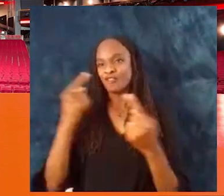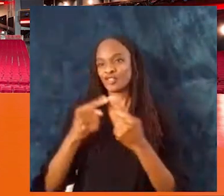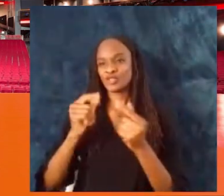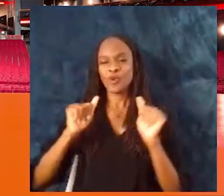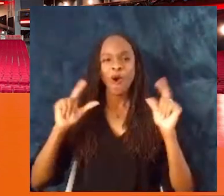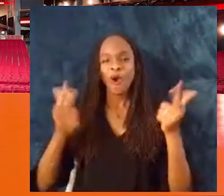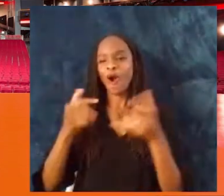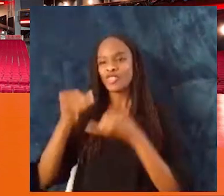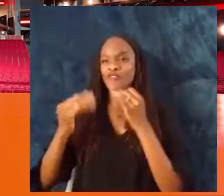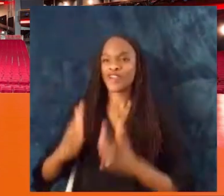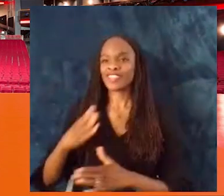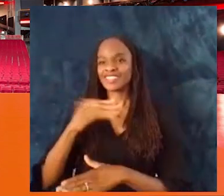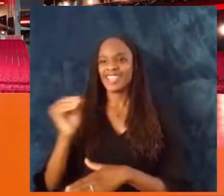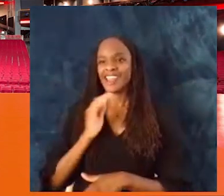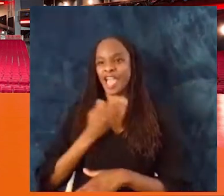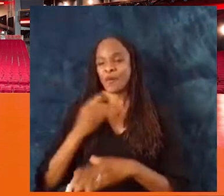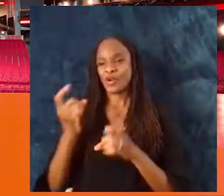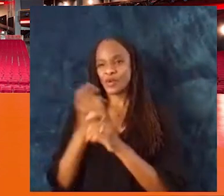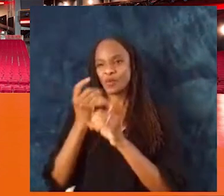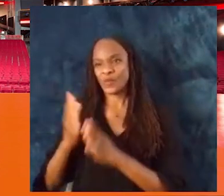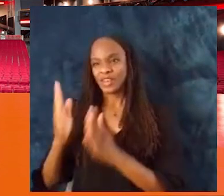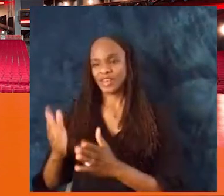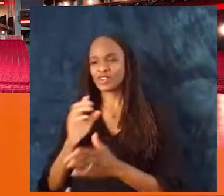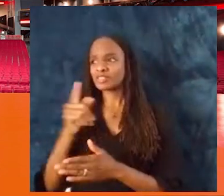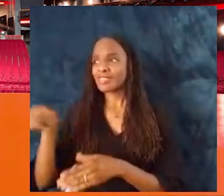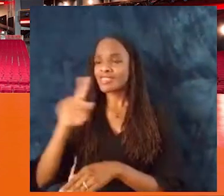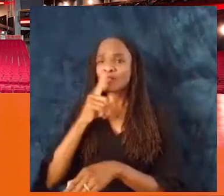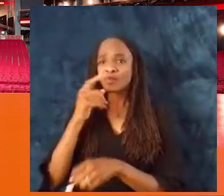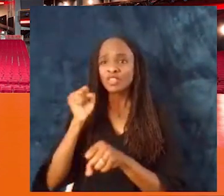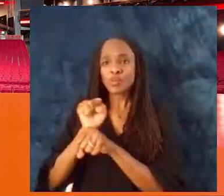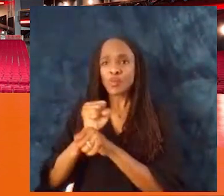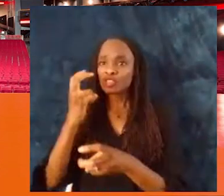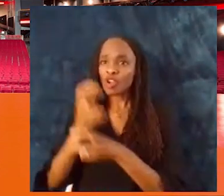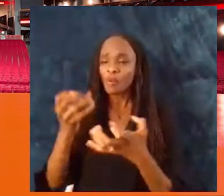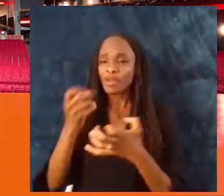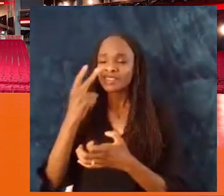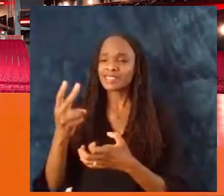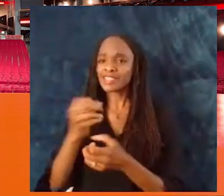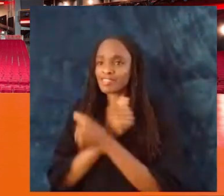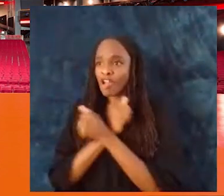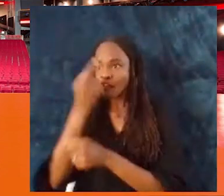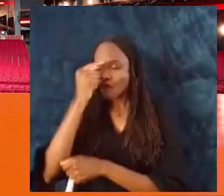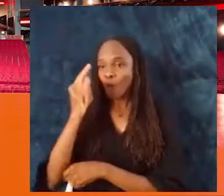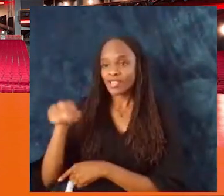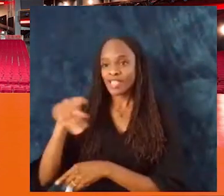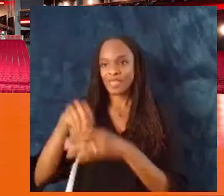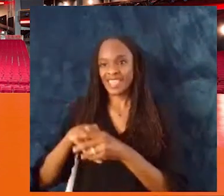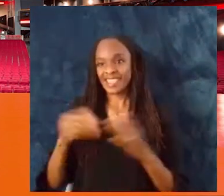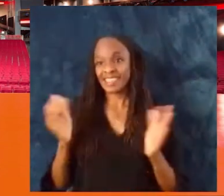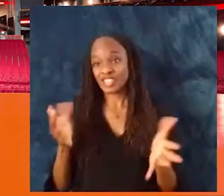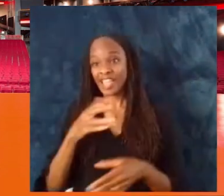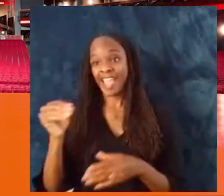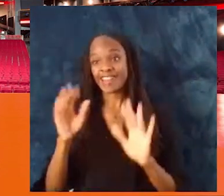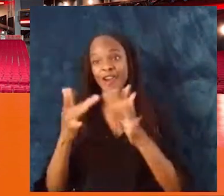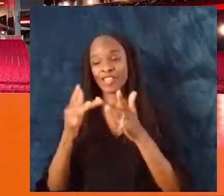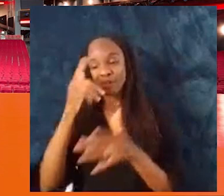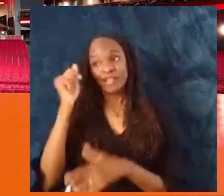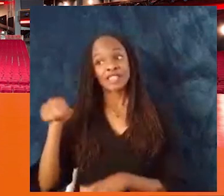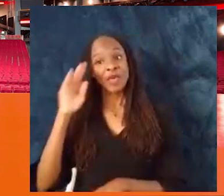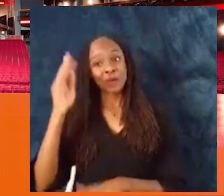hard, and they really want to see your love from them, both in the chat and also online, because they're going to be